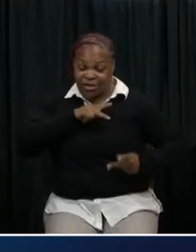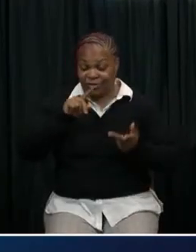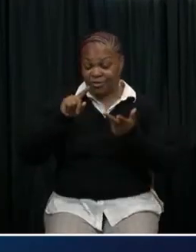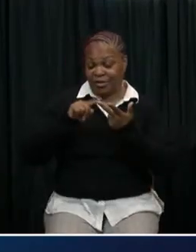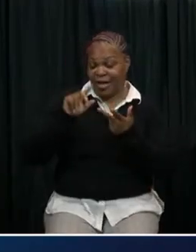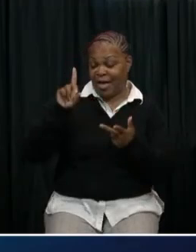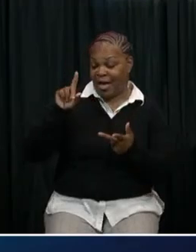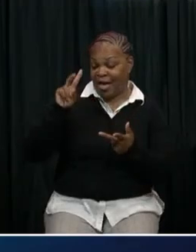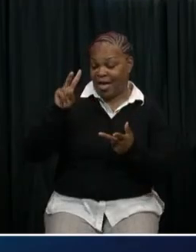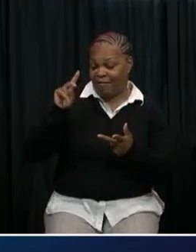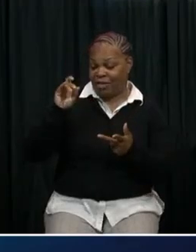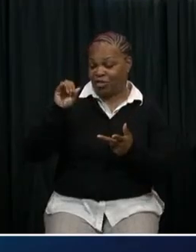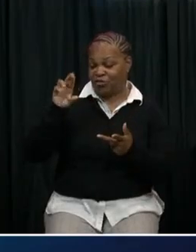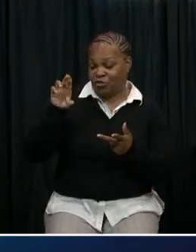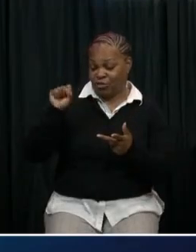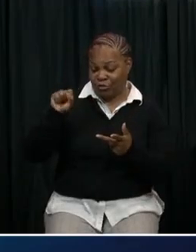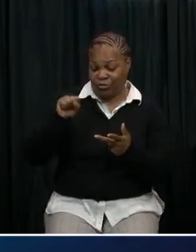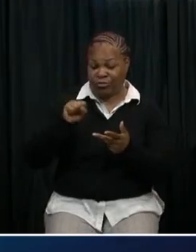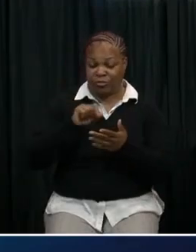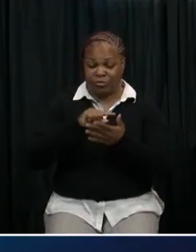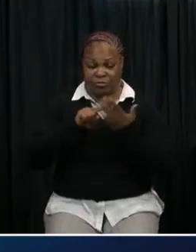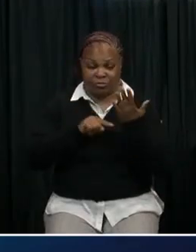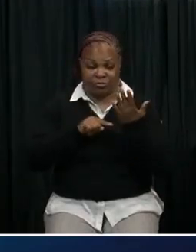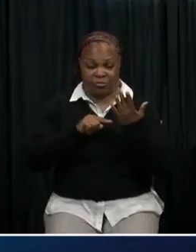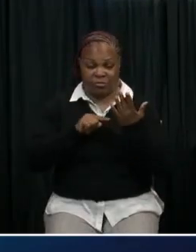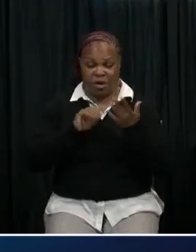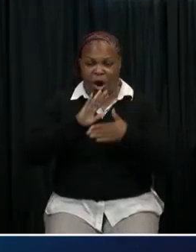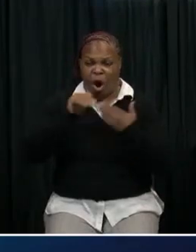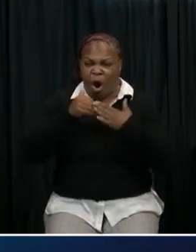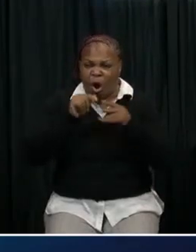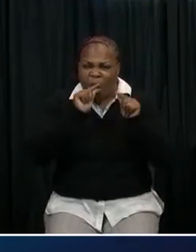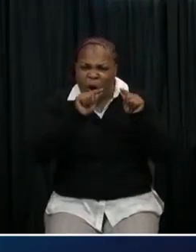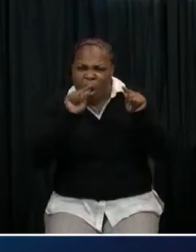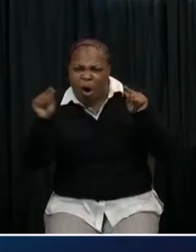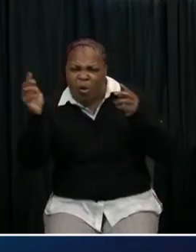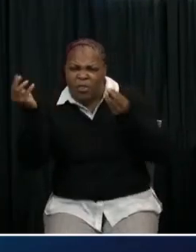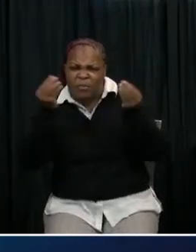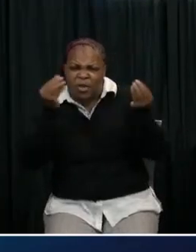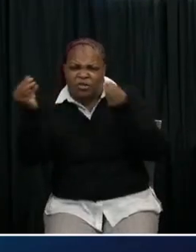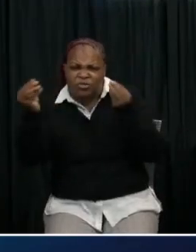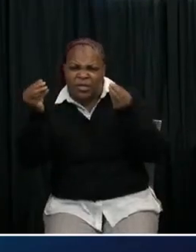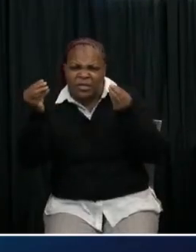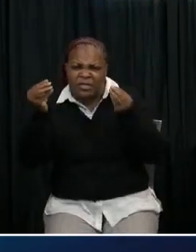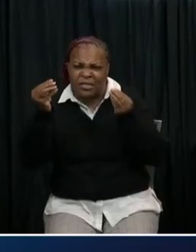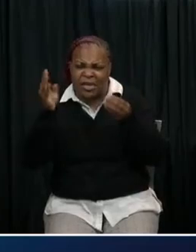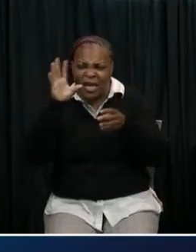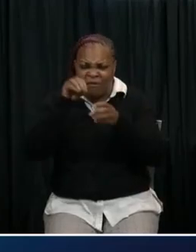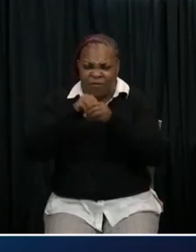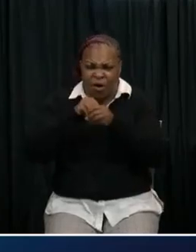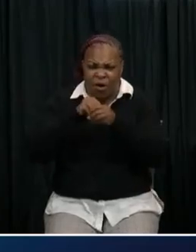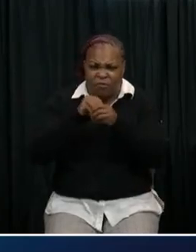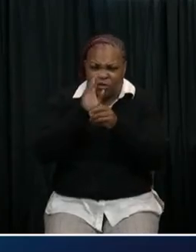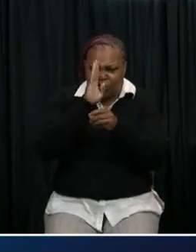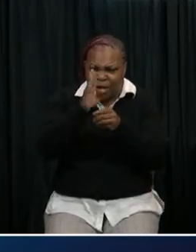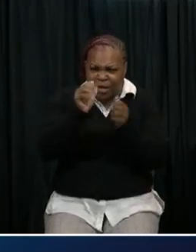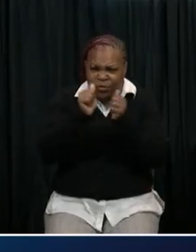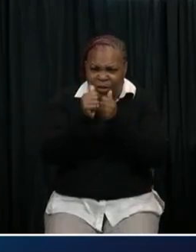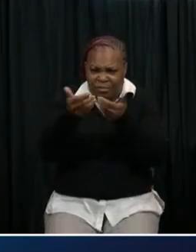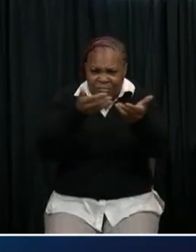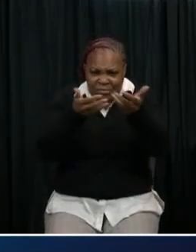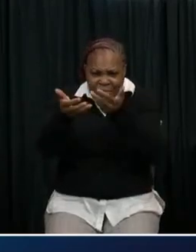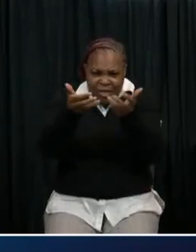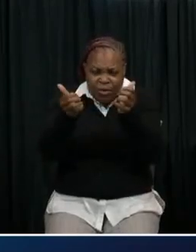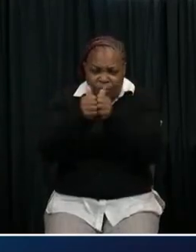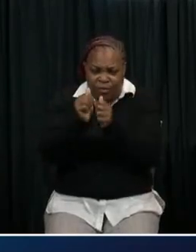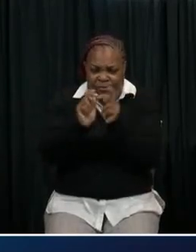que se involucran directamente con las personas. and all the other ministries that deal directly with people. Considero